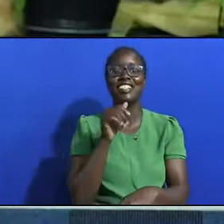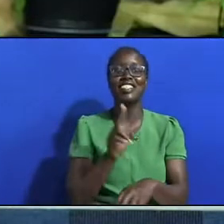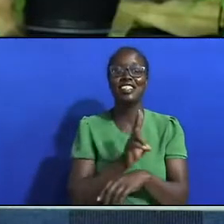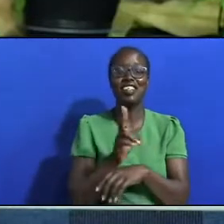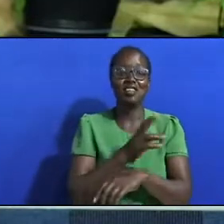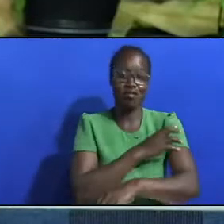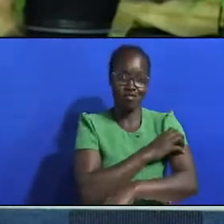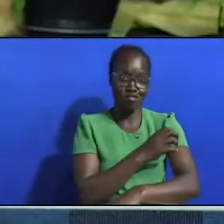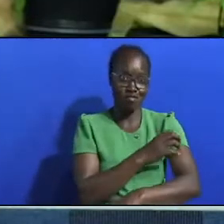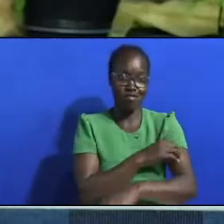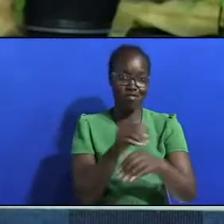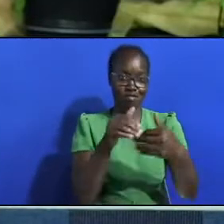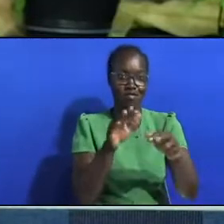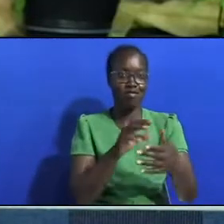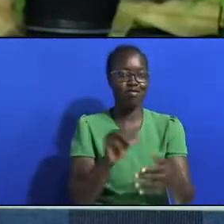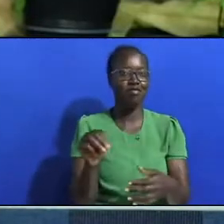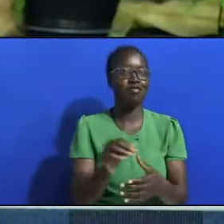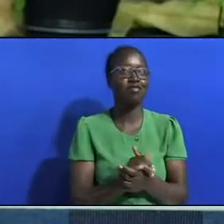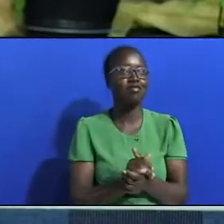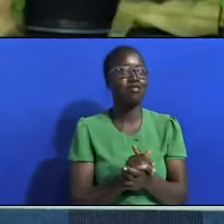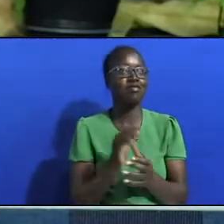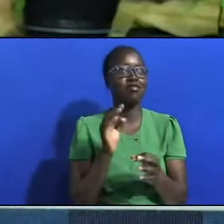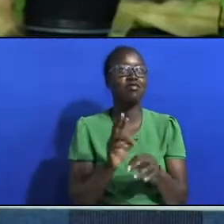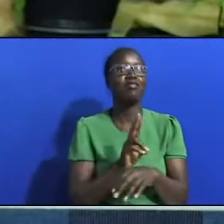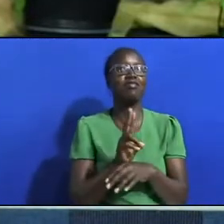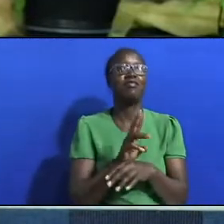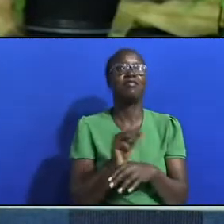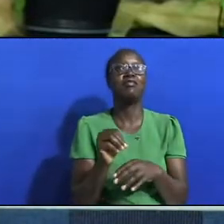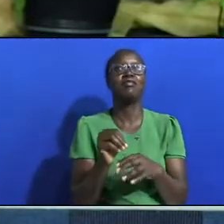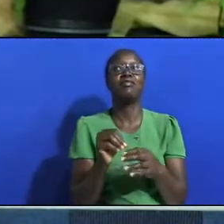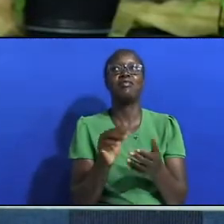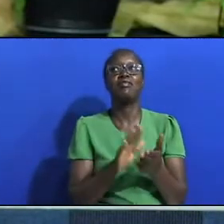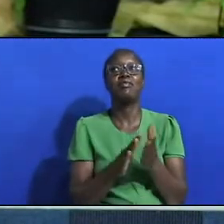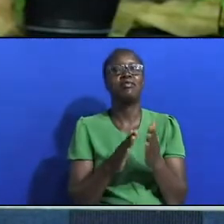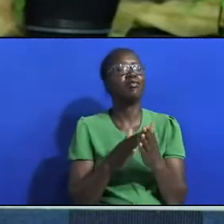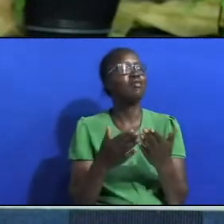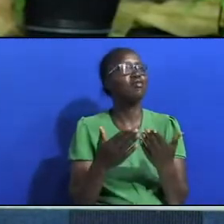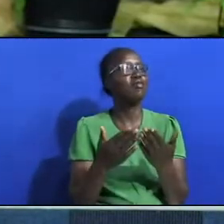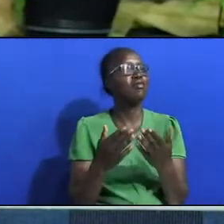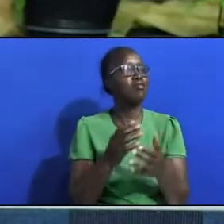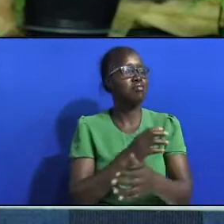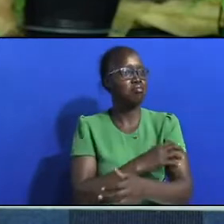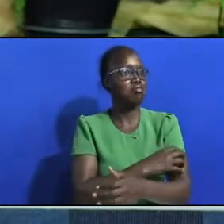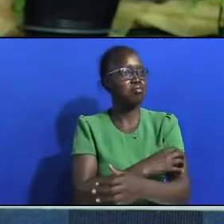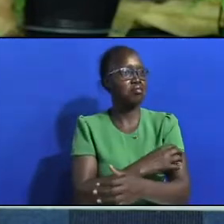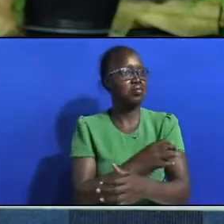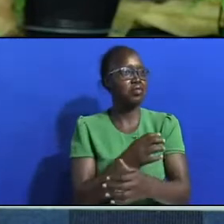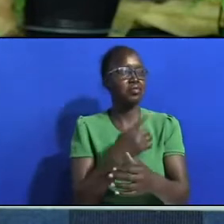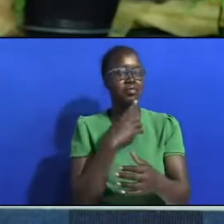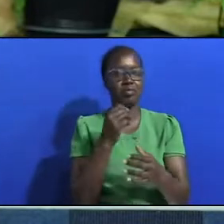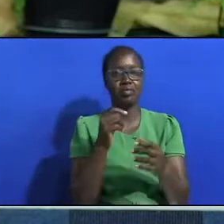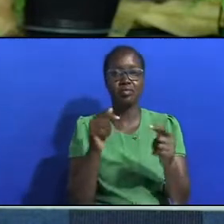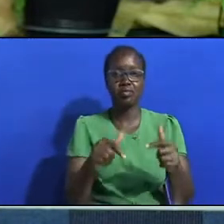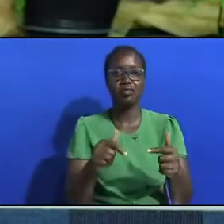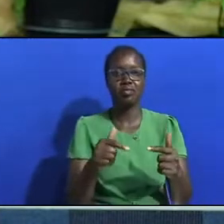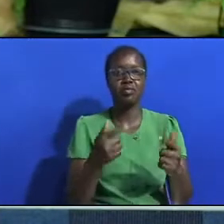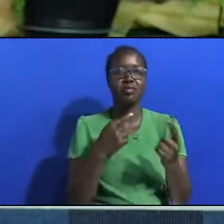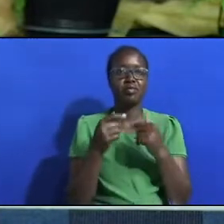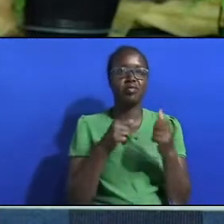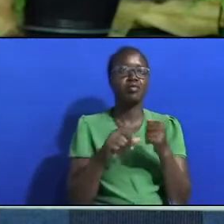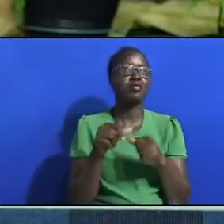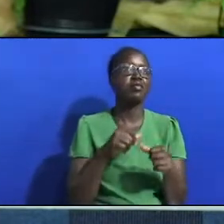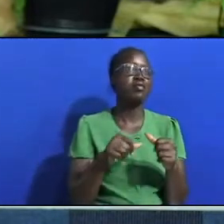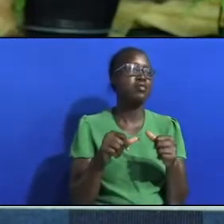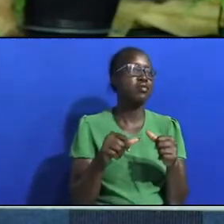muscles, we lose them. And when we lose them, we get so weak, right? So today we are going to talk